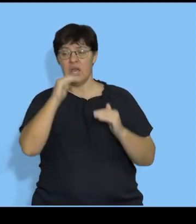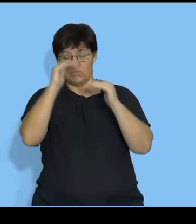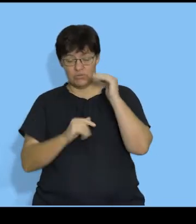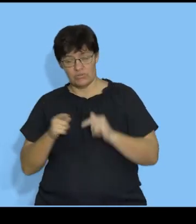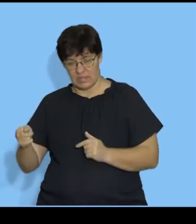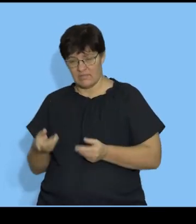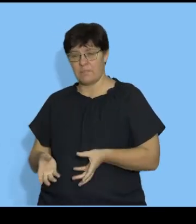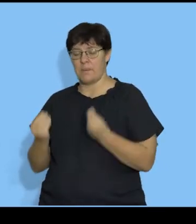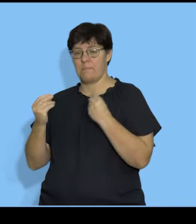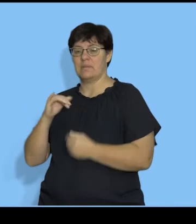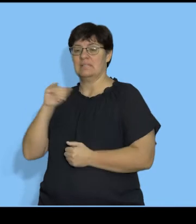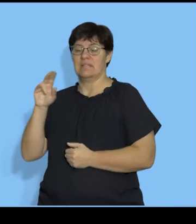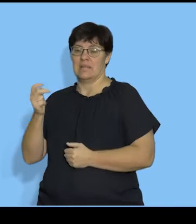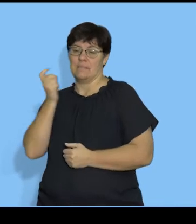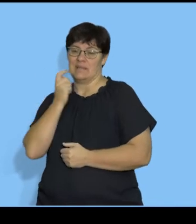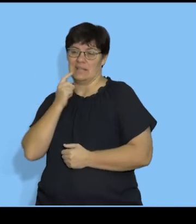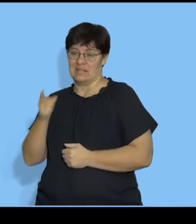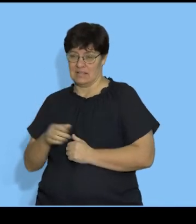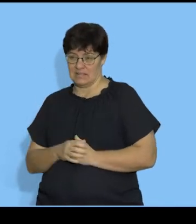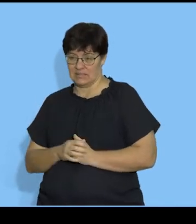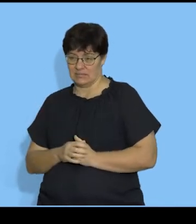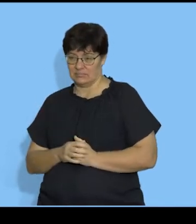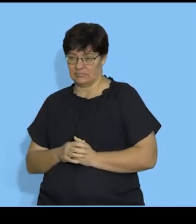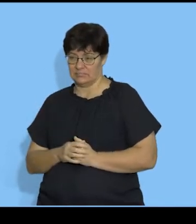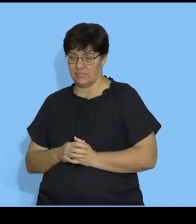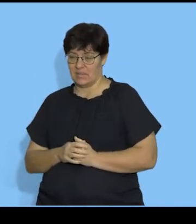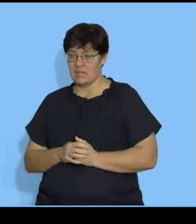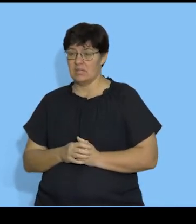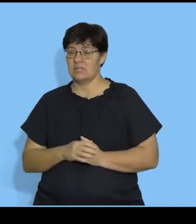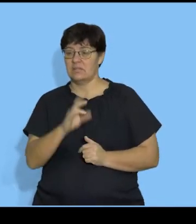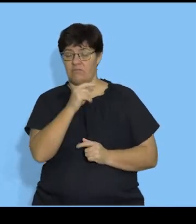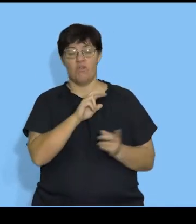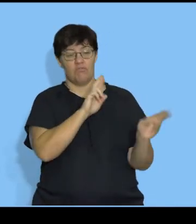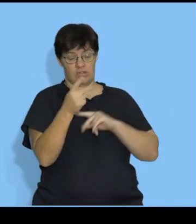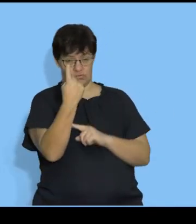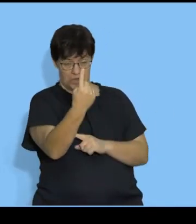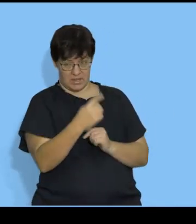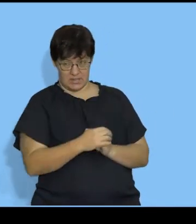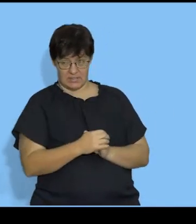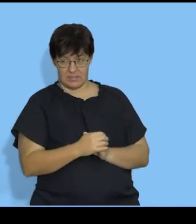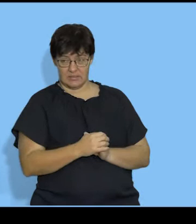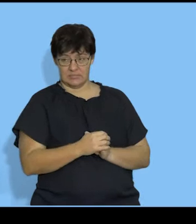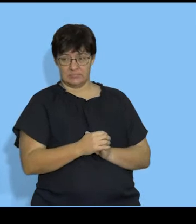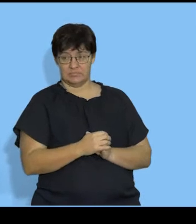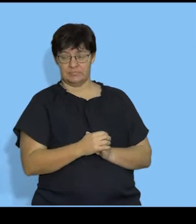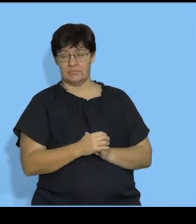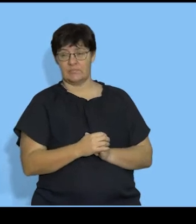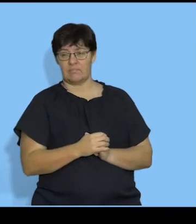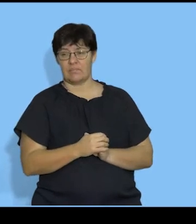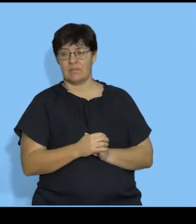metal. So this is plus 2 electrons. This is for reaction 1, all right, Zn, right? But in the